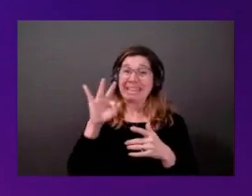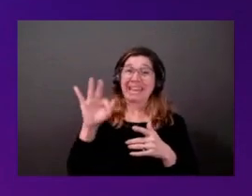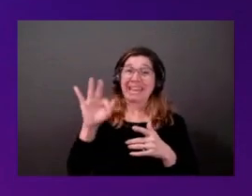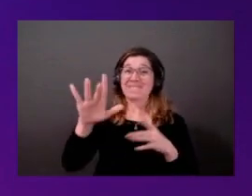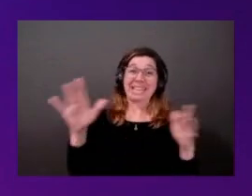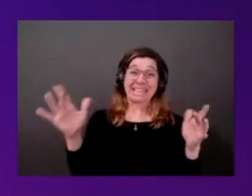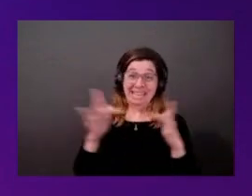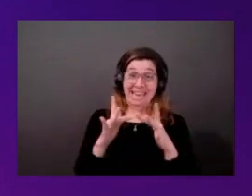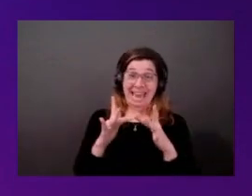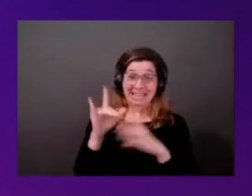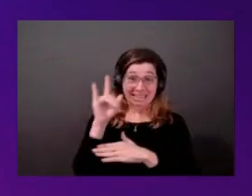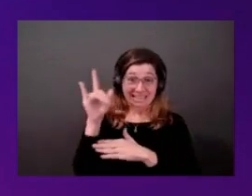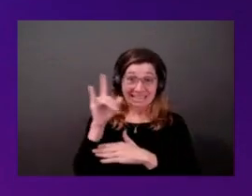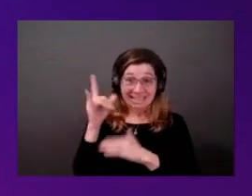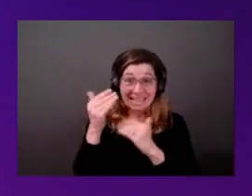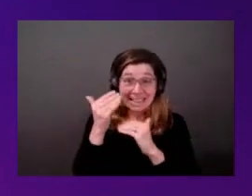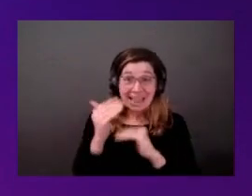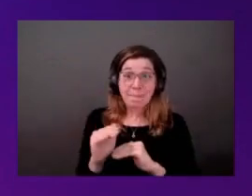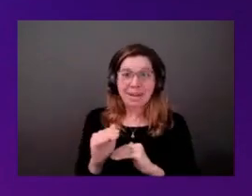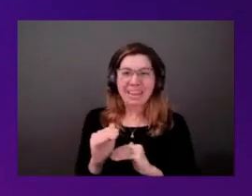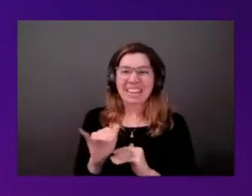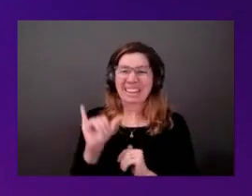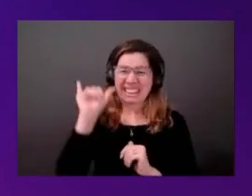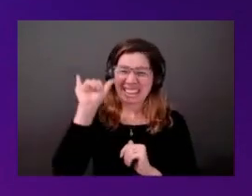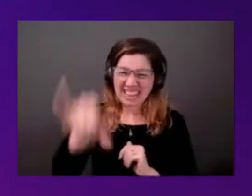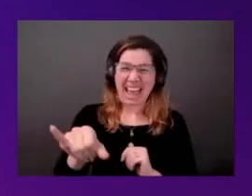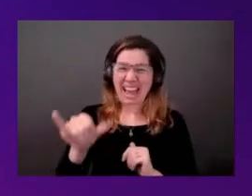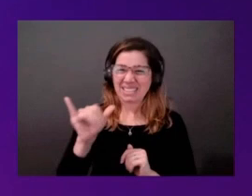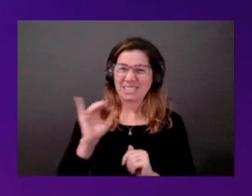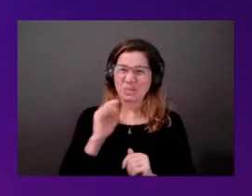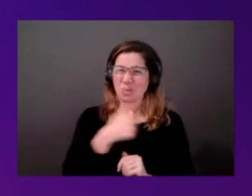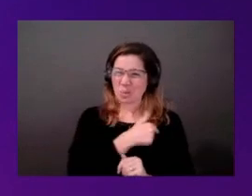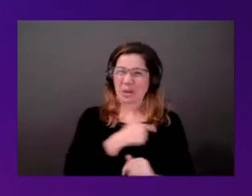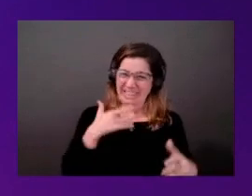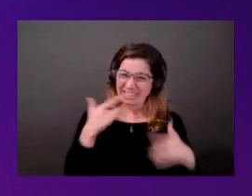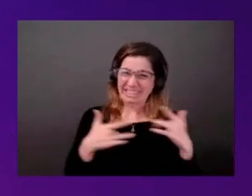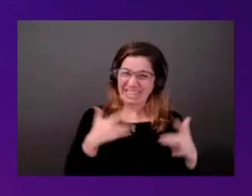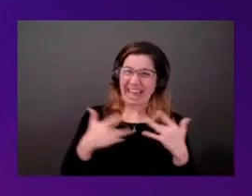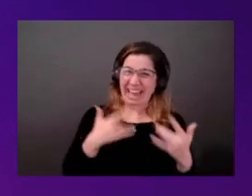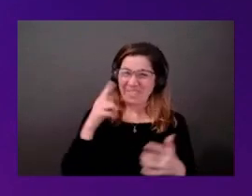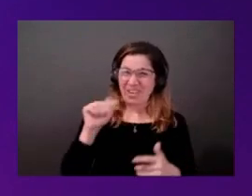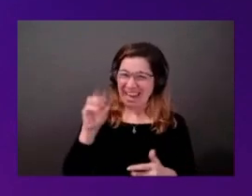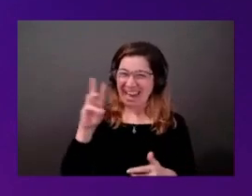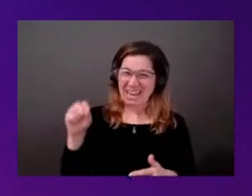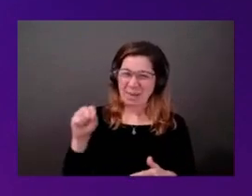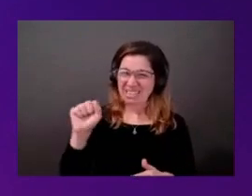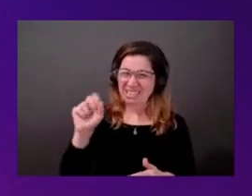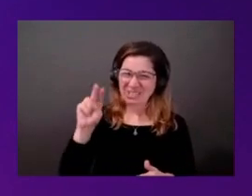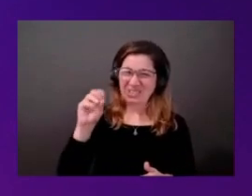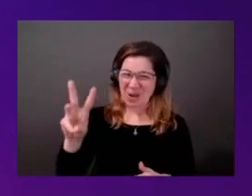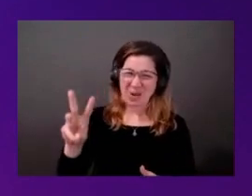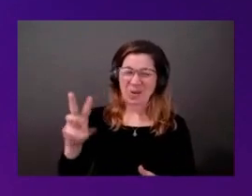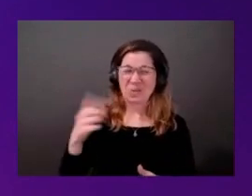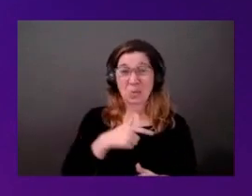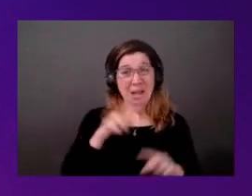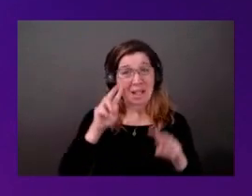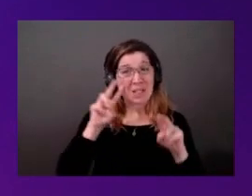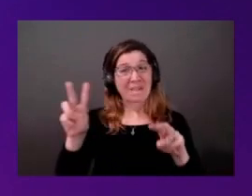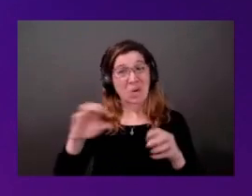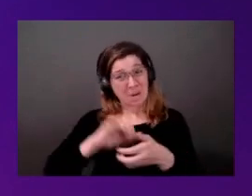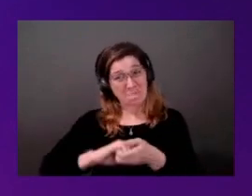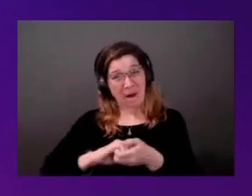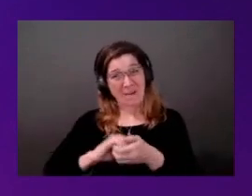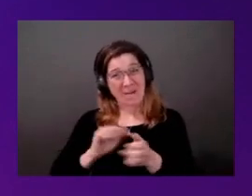is exactly what we are excited about as well at AWS Snow. And we are looking forward to partnering with you on this.